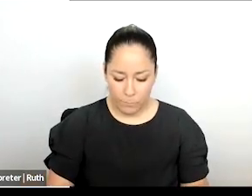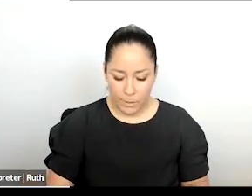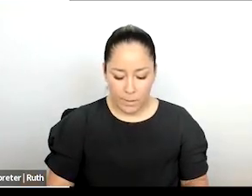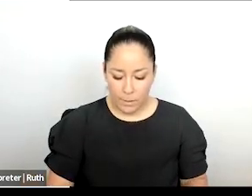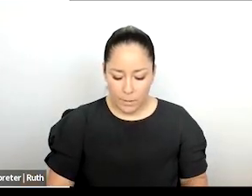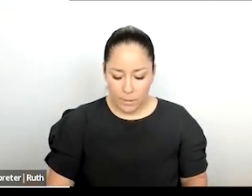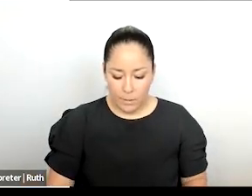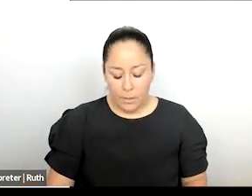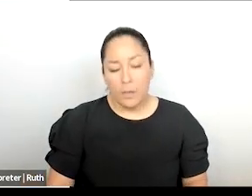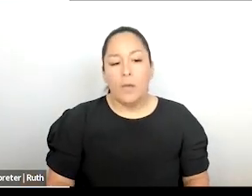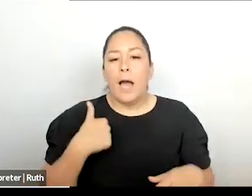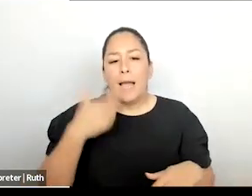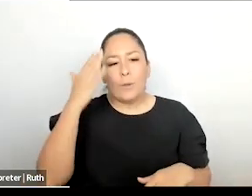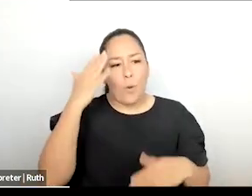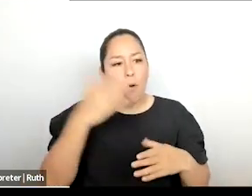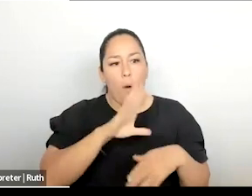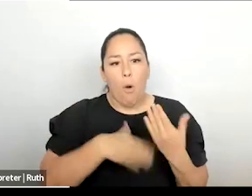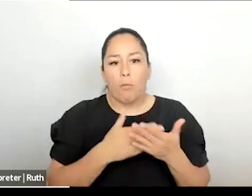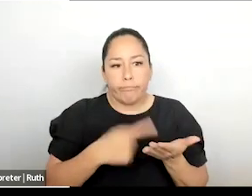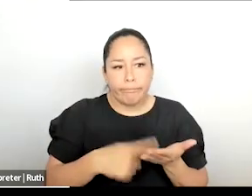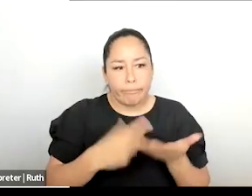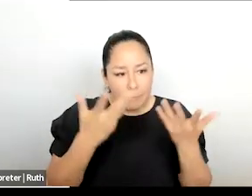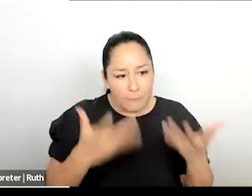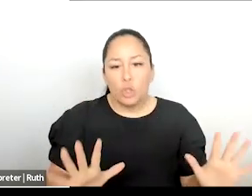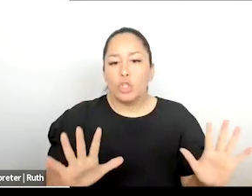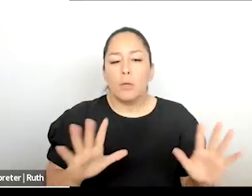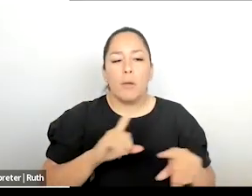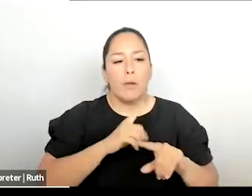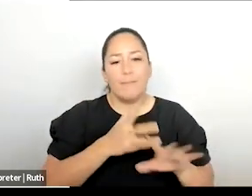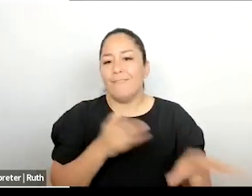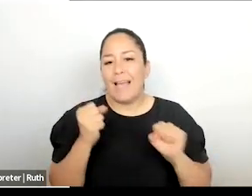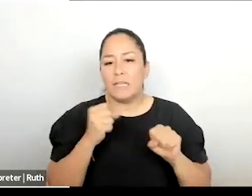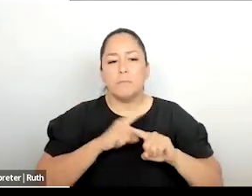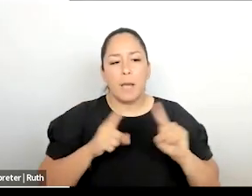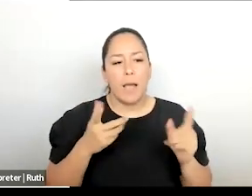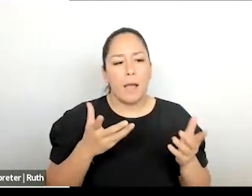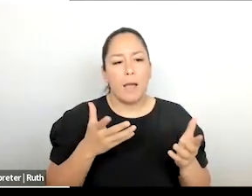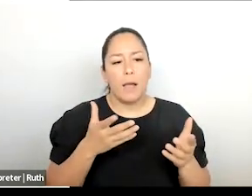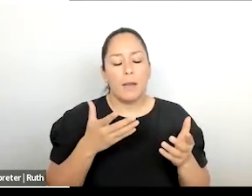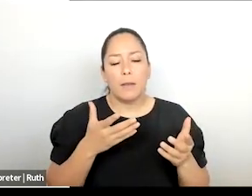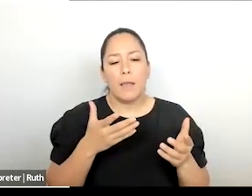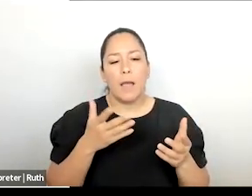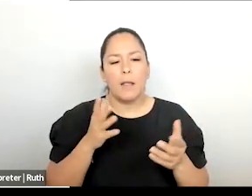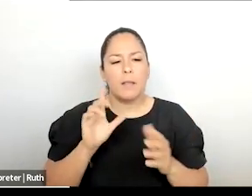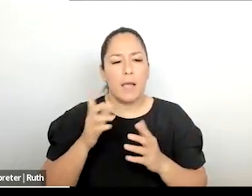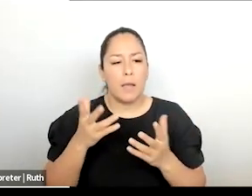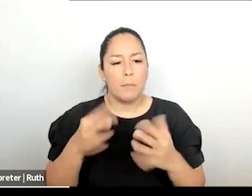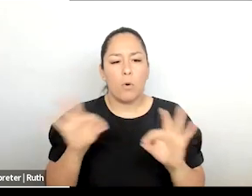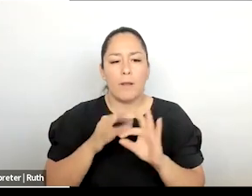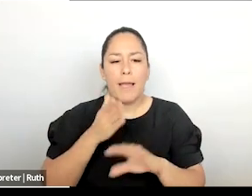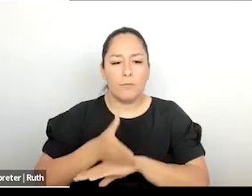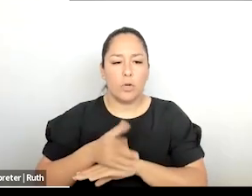open up for questions and answers. But before we do that, just a couple of key pieces of information. So the